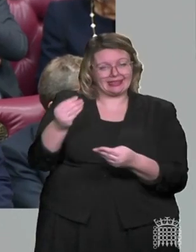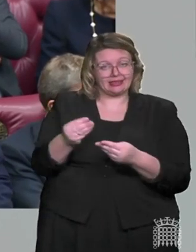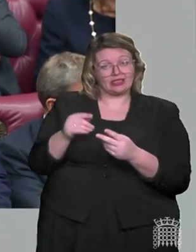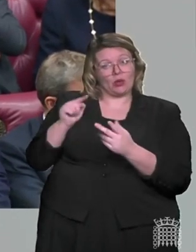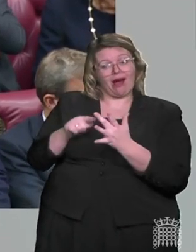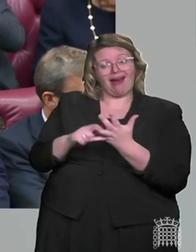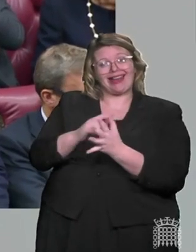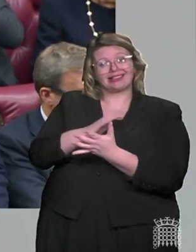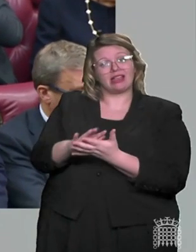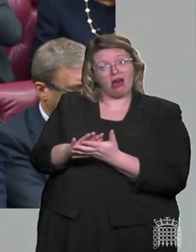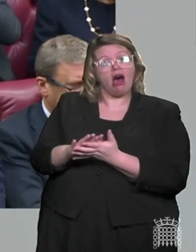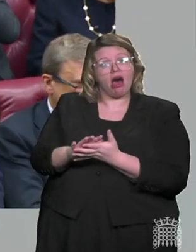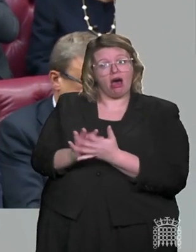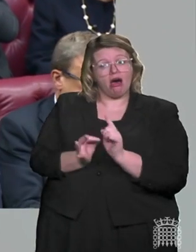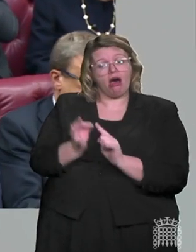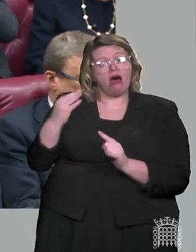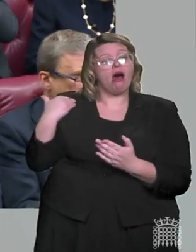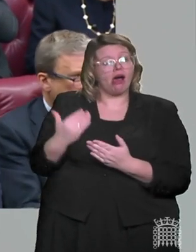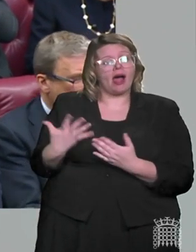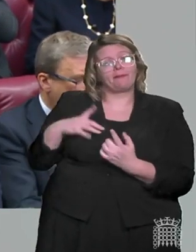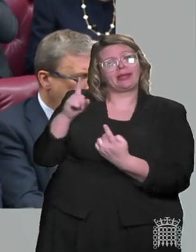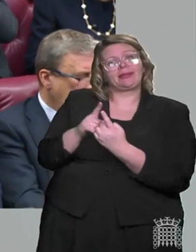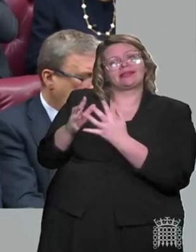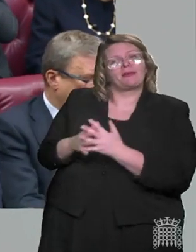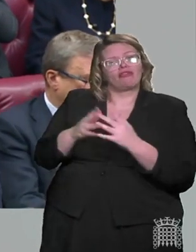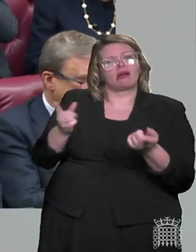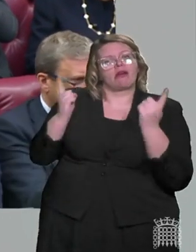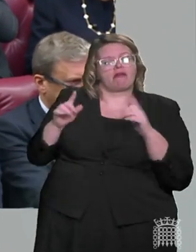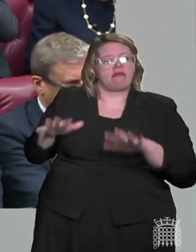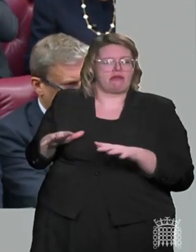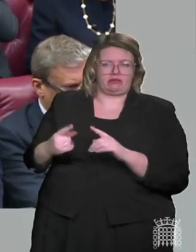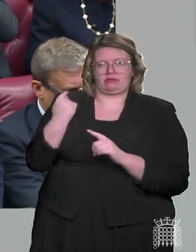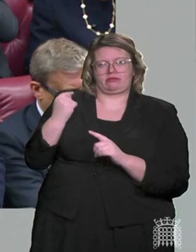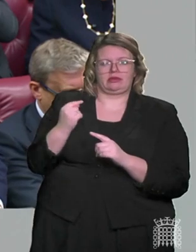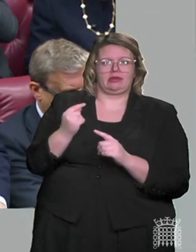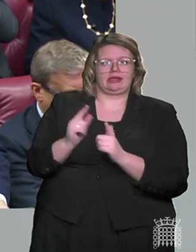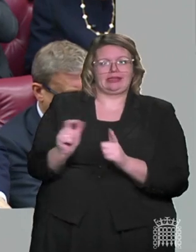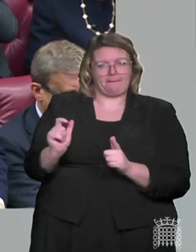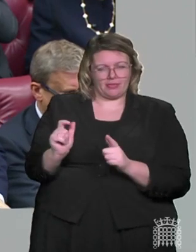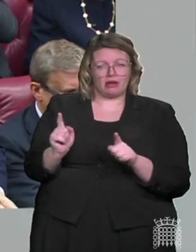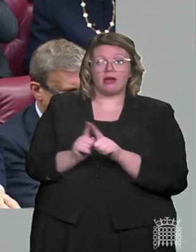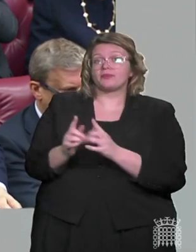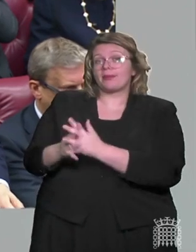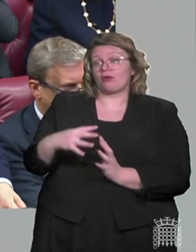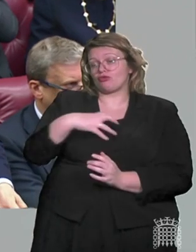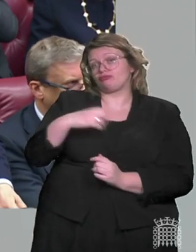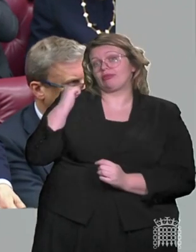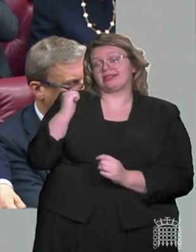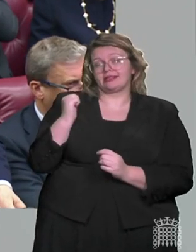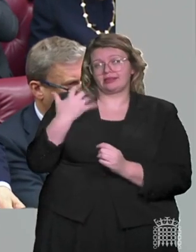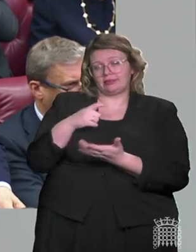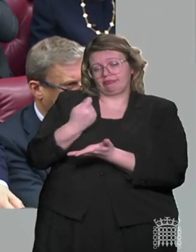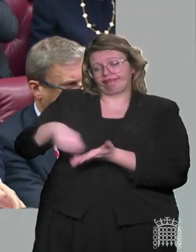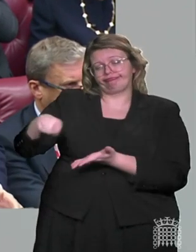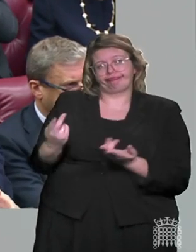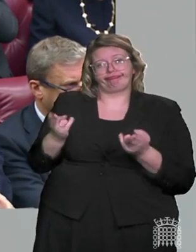real progress. I met Secretary Blinken in early December, and on the 22nd of December, President Biden signed the US National